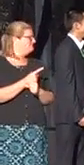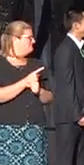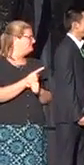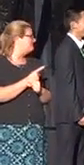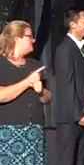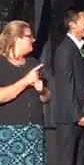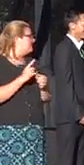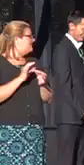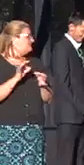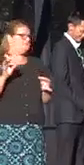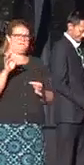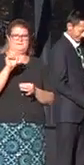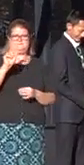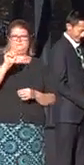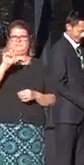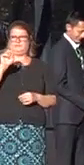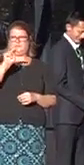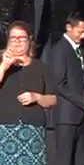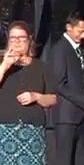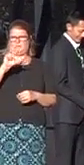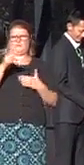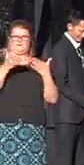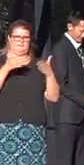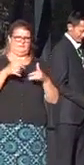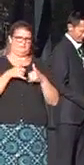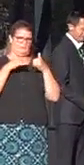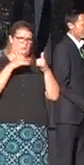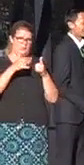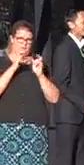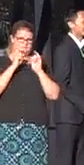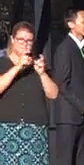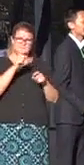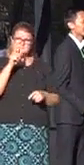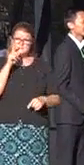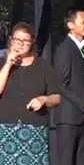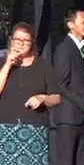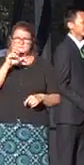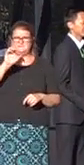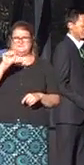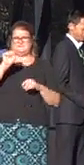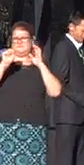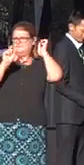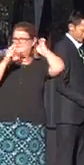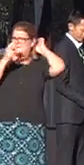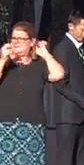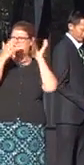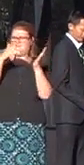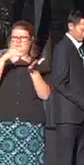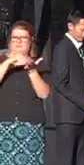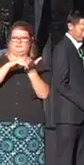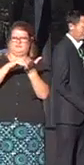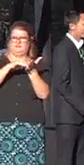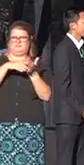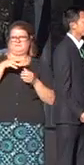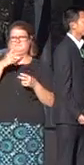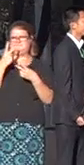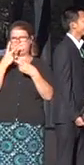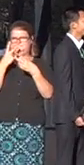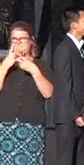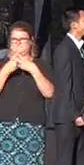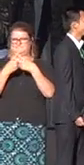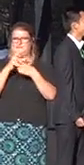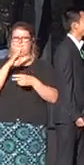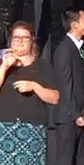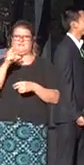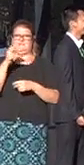The Spirit of Stonewall Service Awardee goes to the Center's hashtag Be